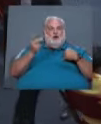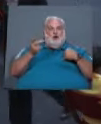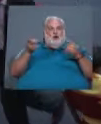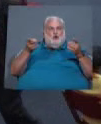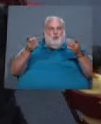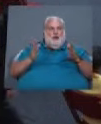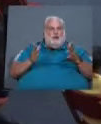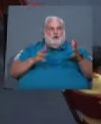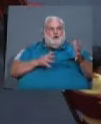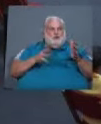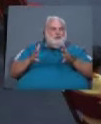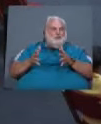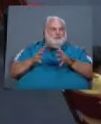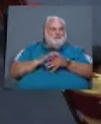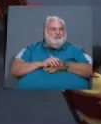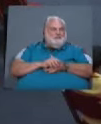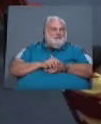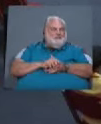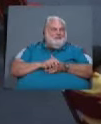left.